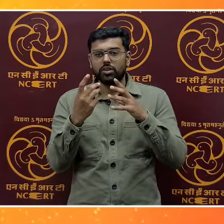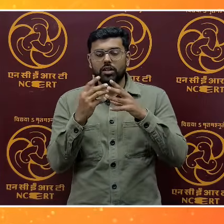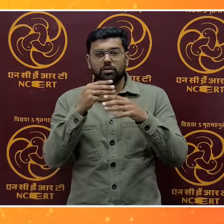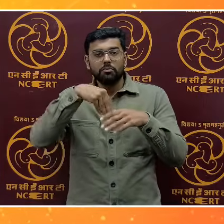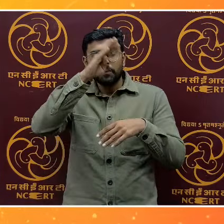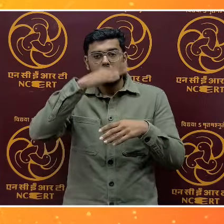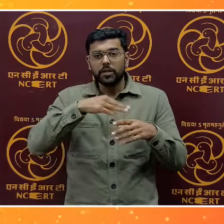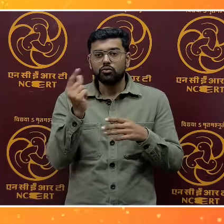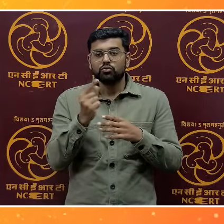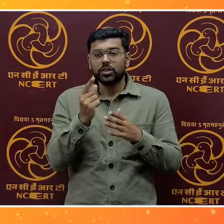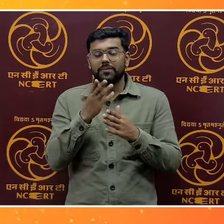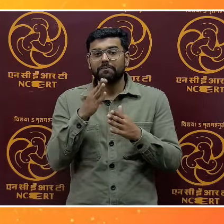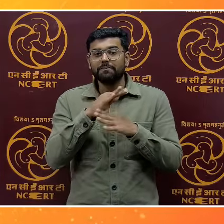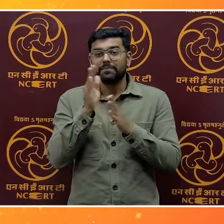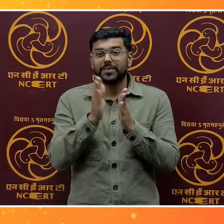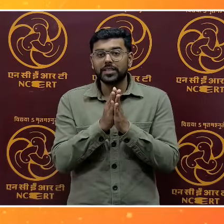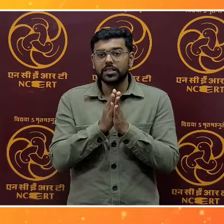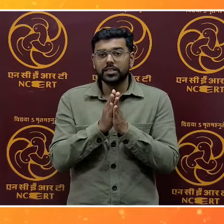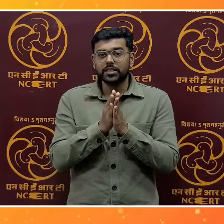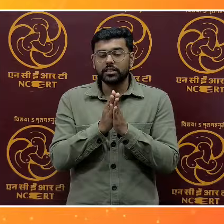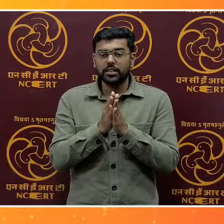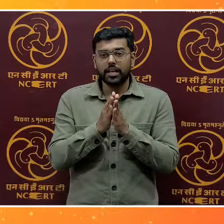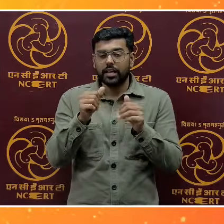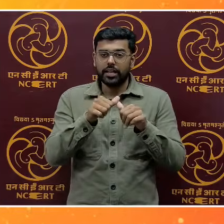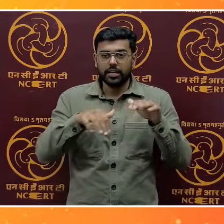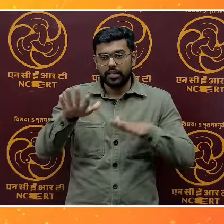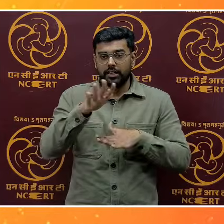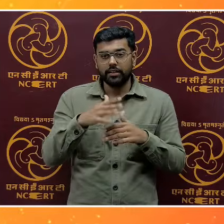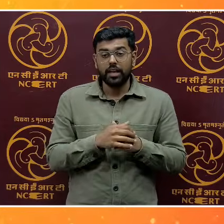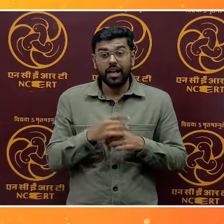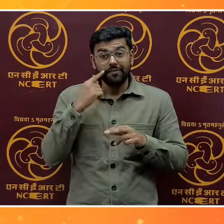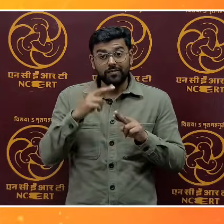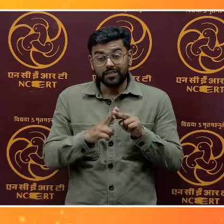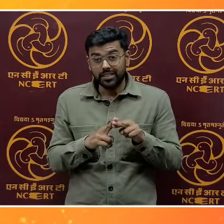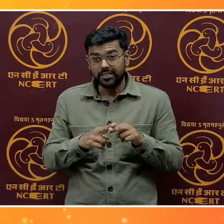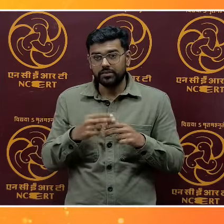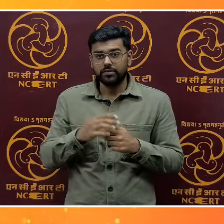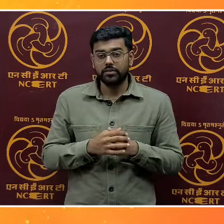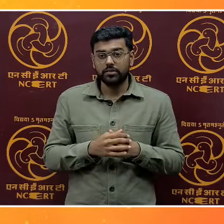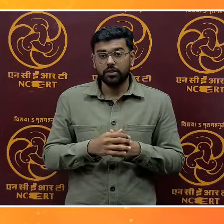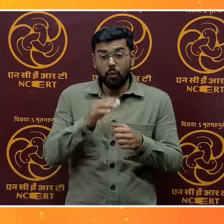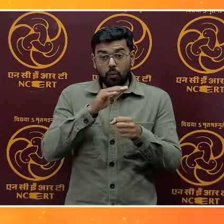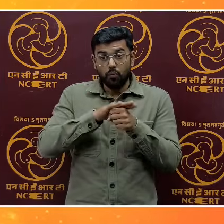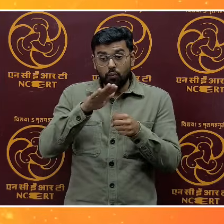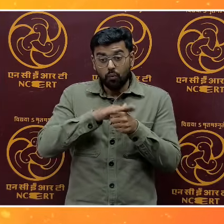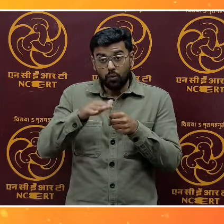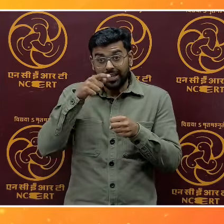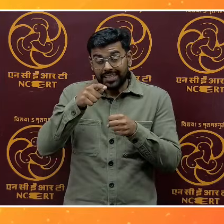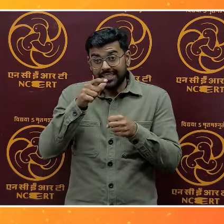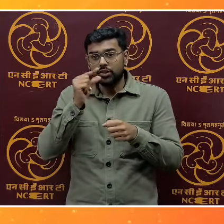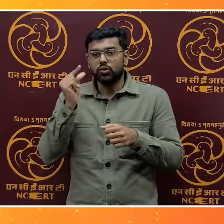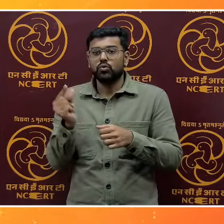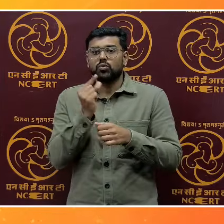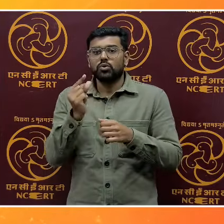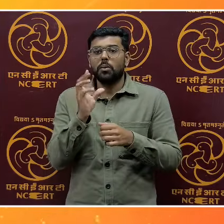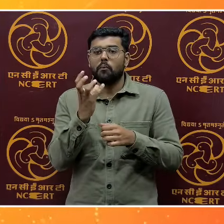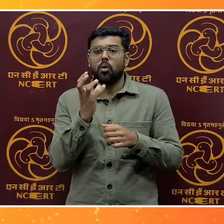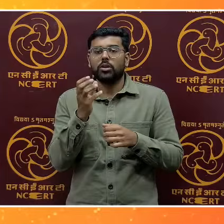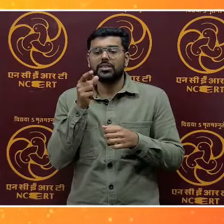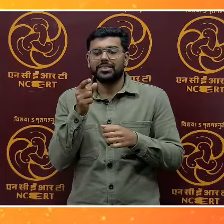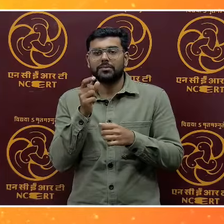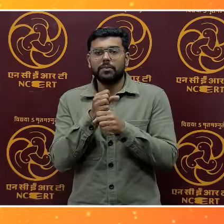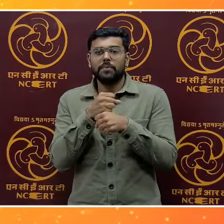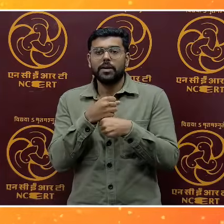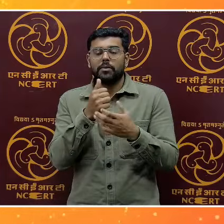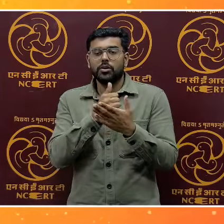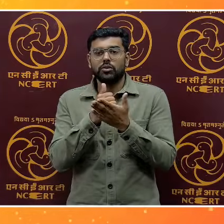So, we calculate surface area, and if I am to find out how much of wood has been used to make this ball, that